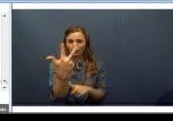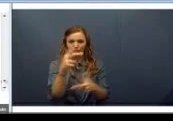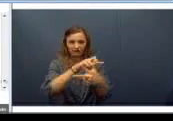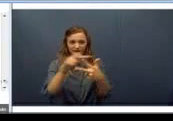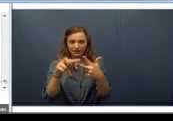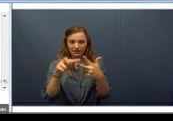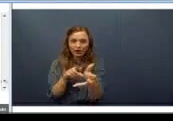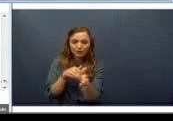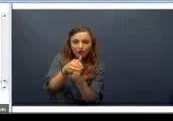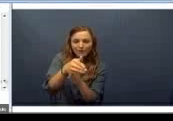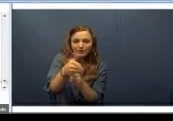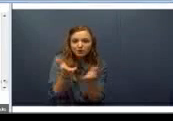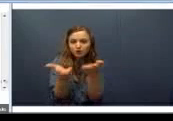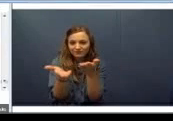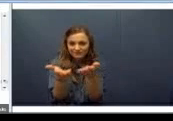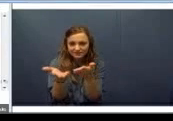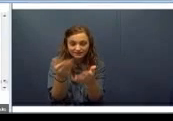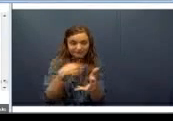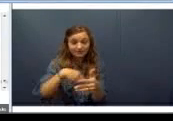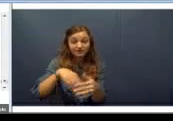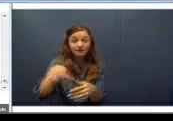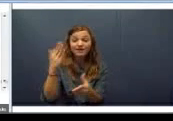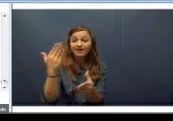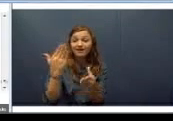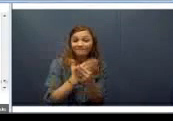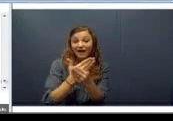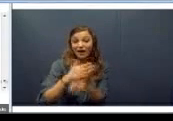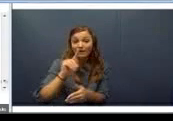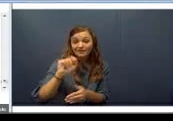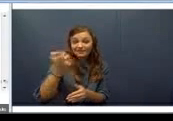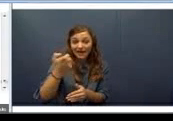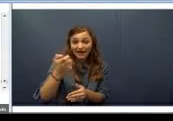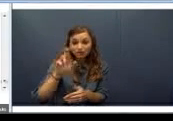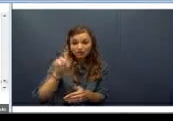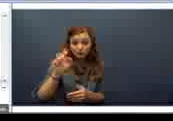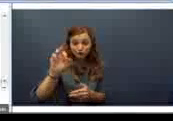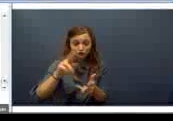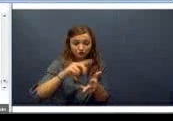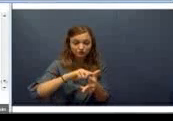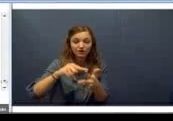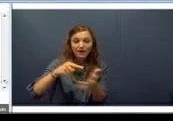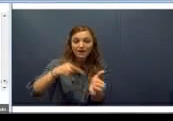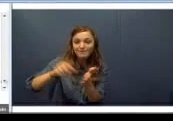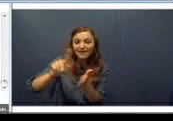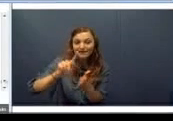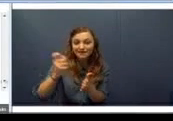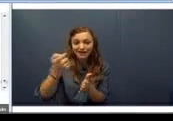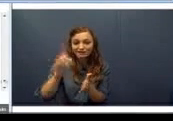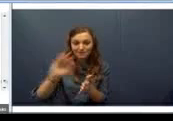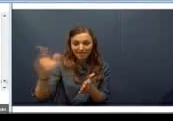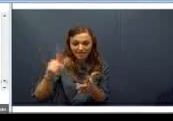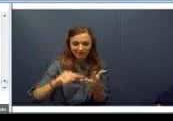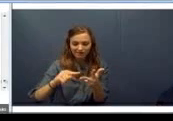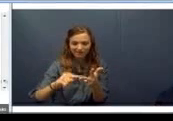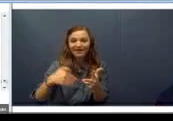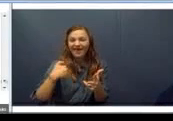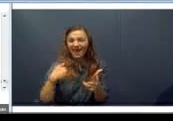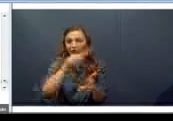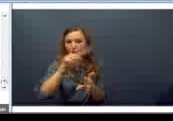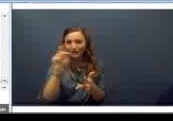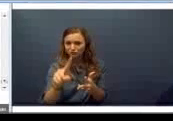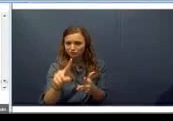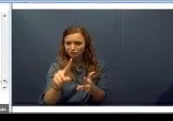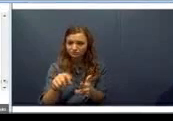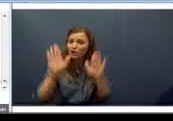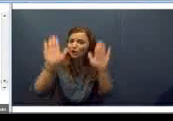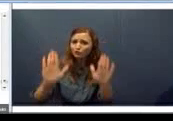3 big things, which are the primary services people are usually doing. One says, I need to file my tax return. One says, I need to pay my tax bill. The